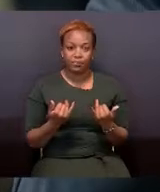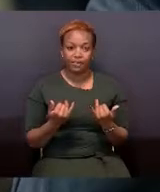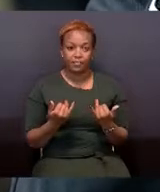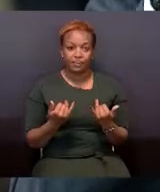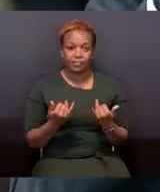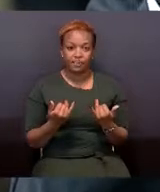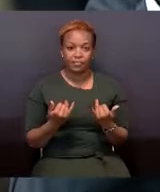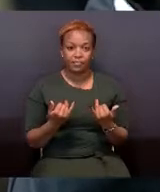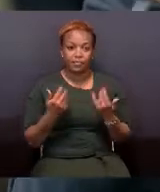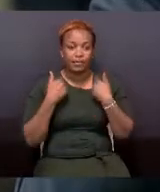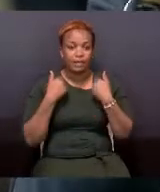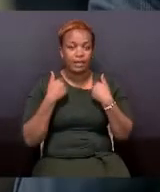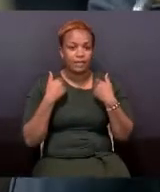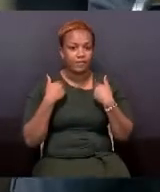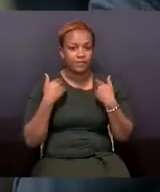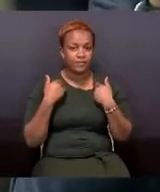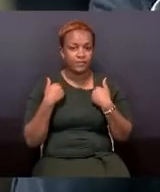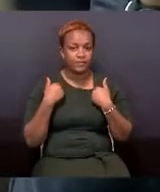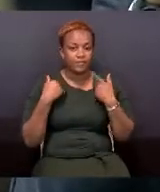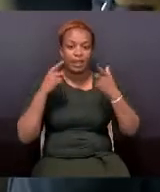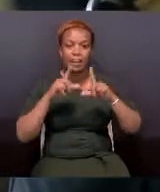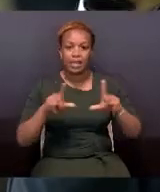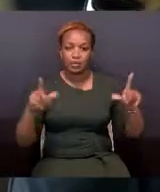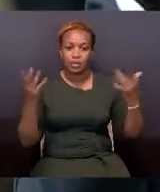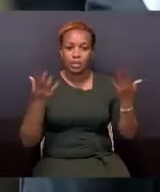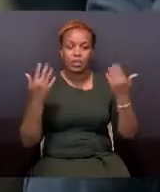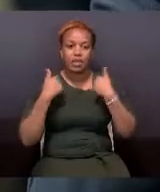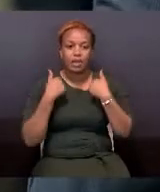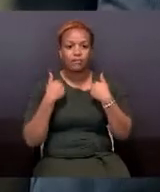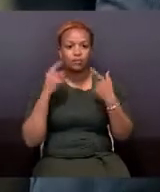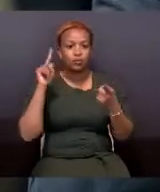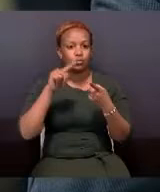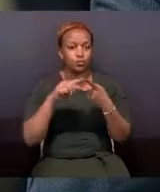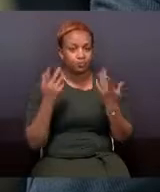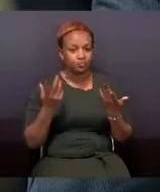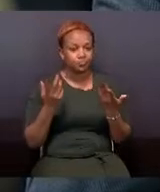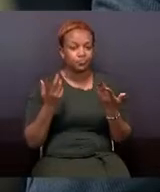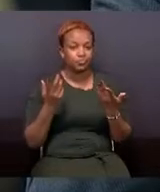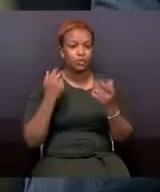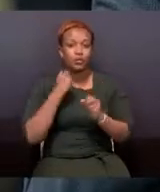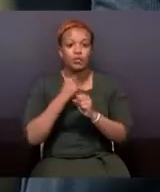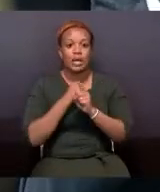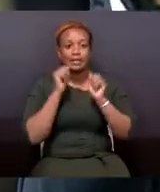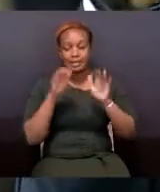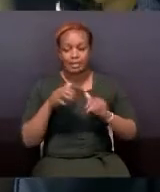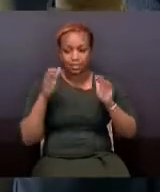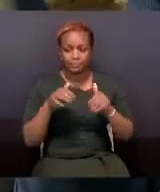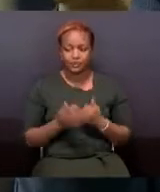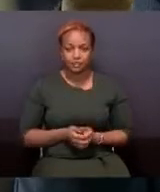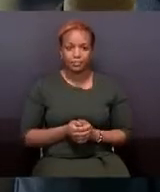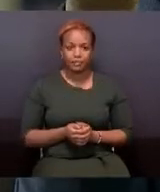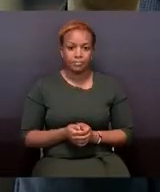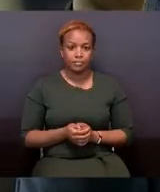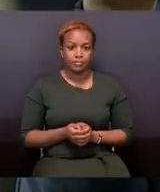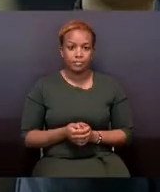then we have the land where we have to do agriculture.